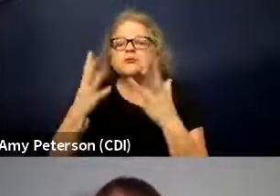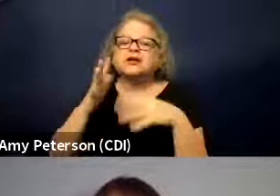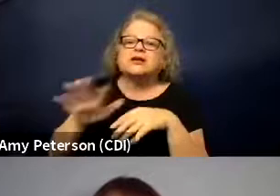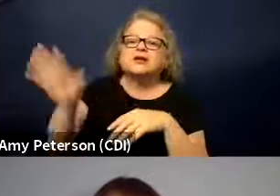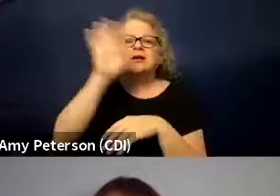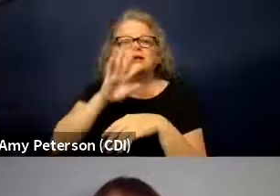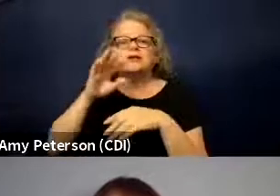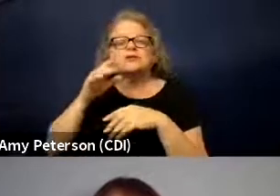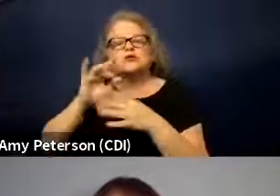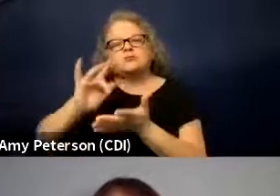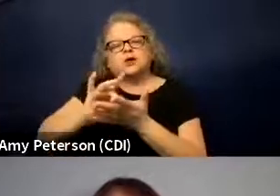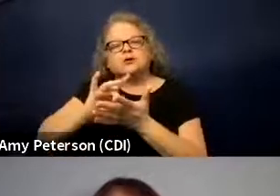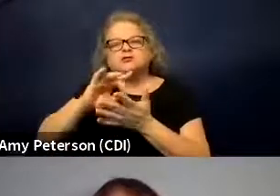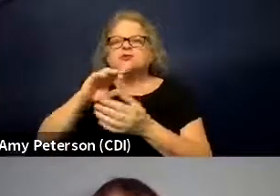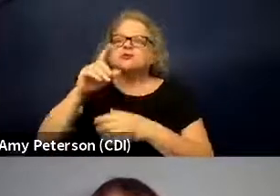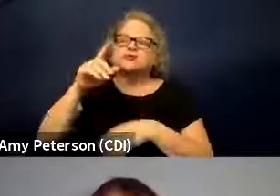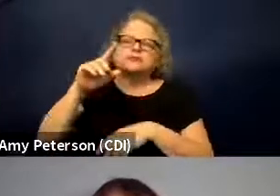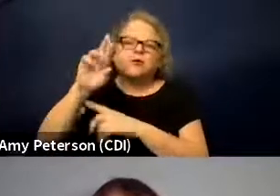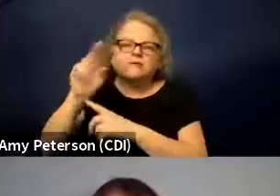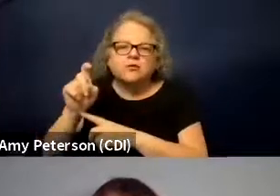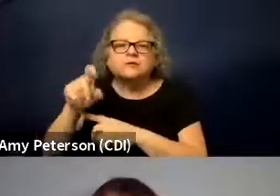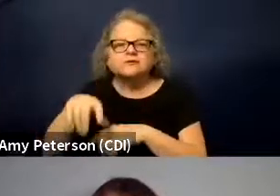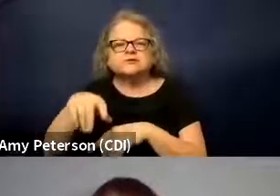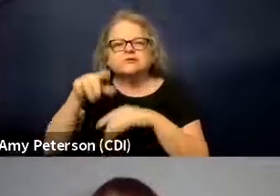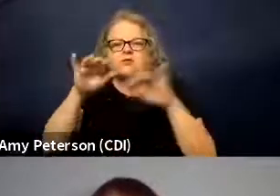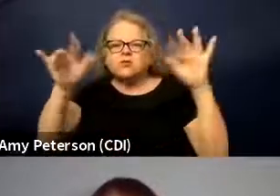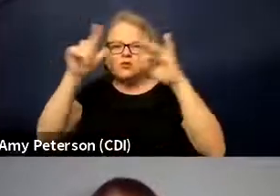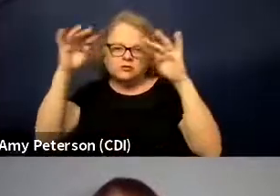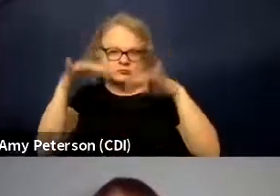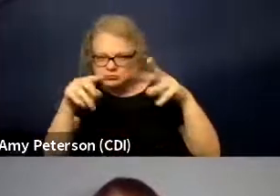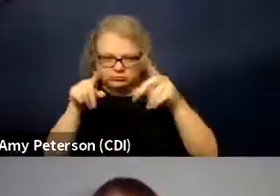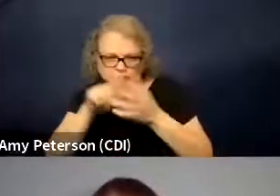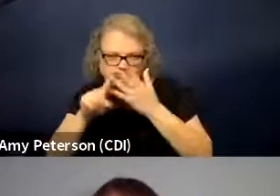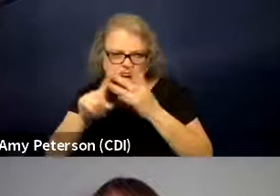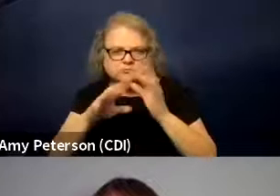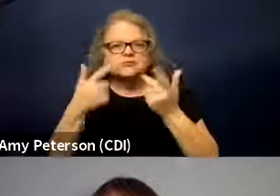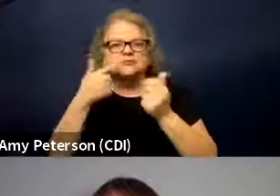come about. So they've been working on vaccine